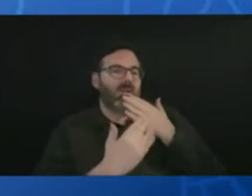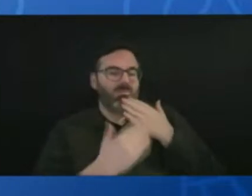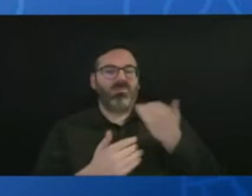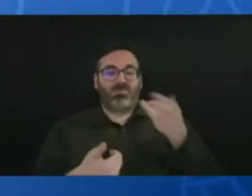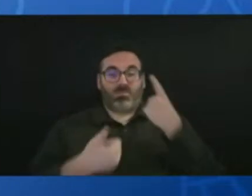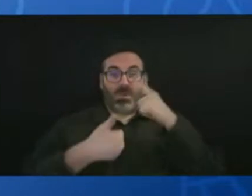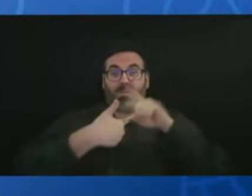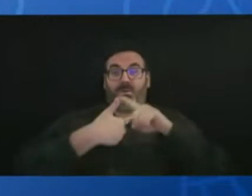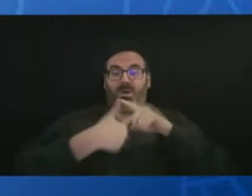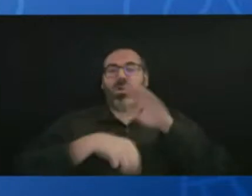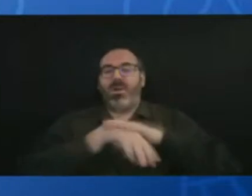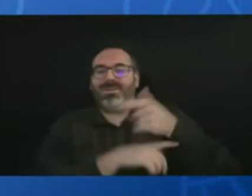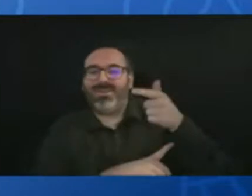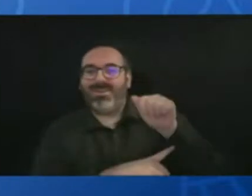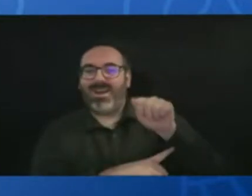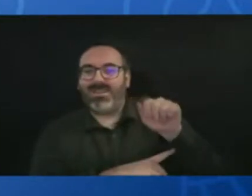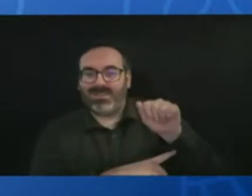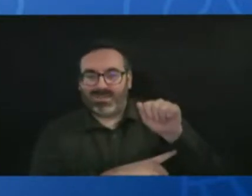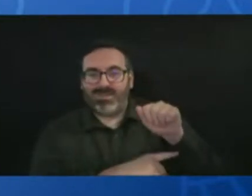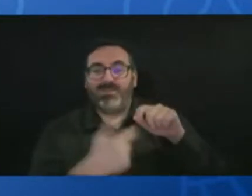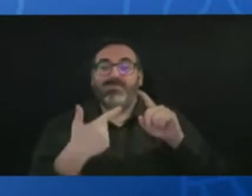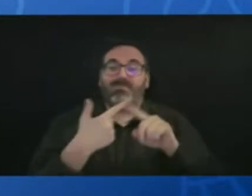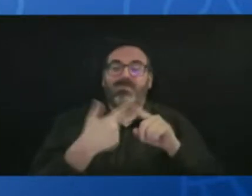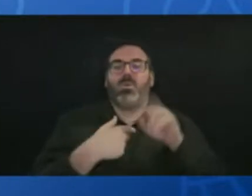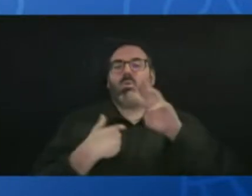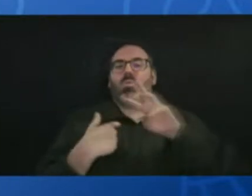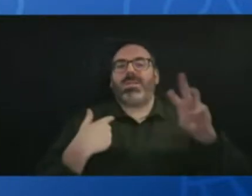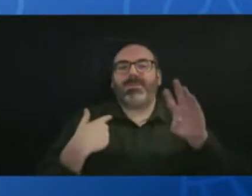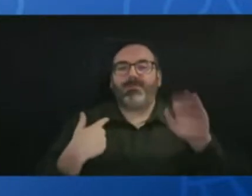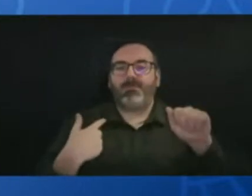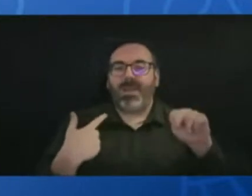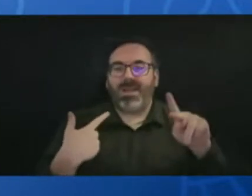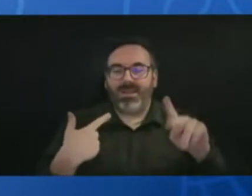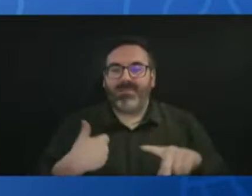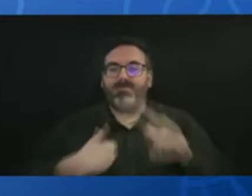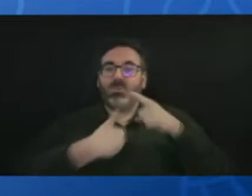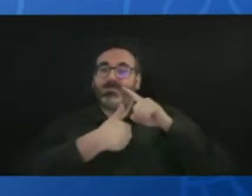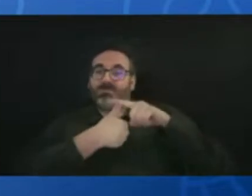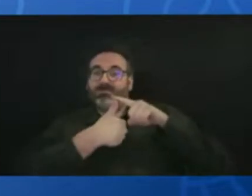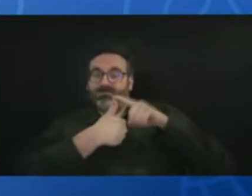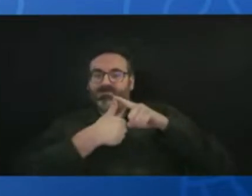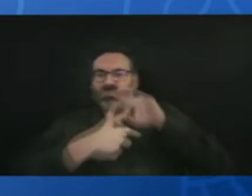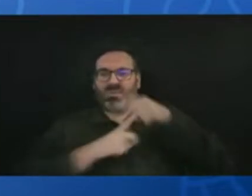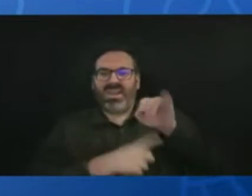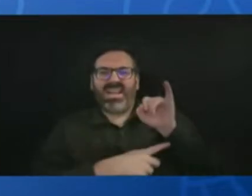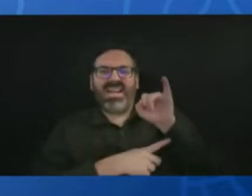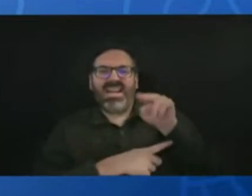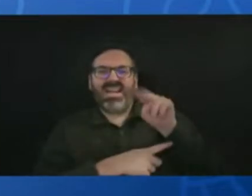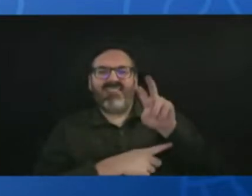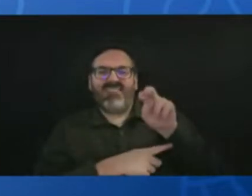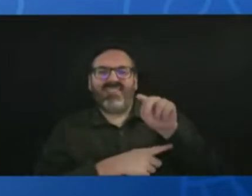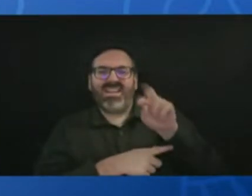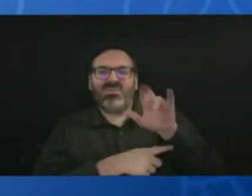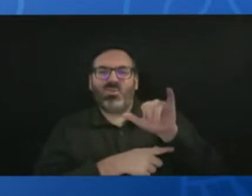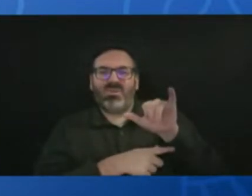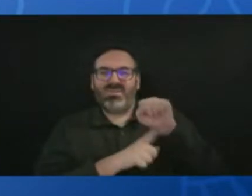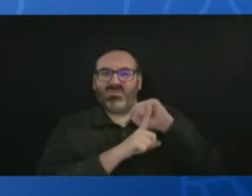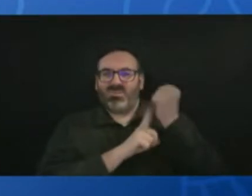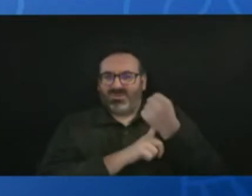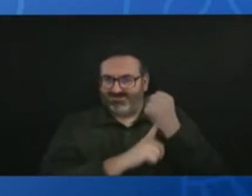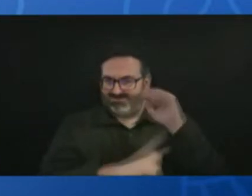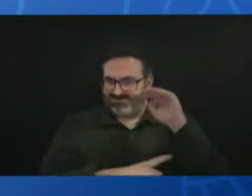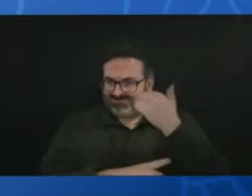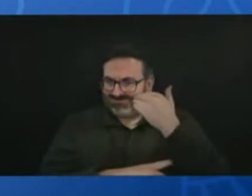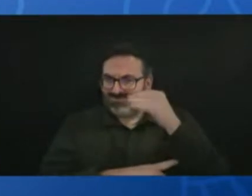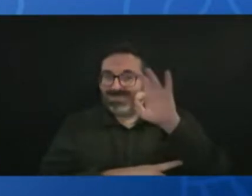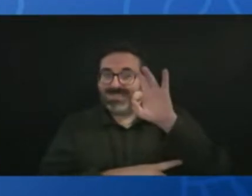situation. It's been determined that over 97% of Gaza's underground water is unfit for human consumption,